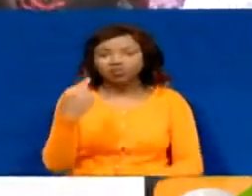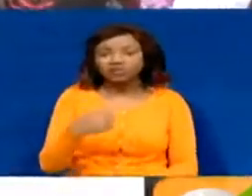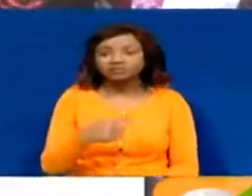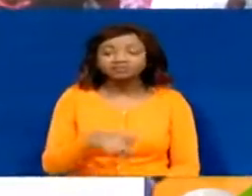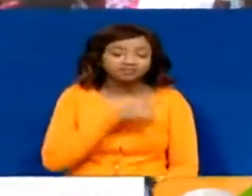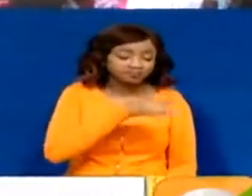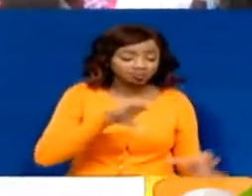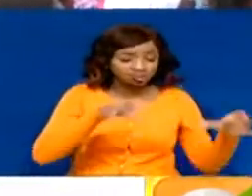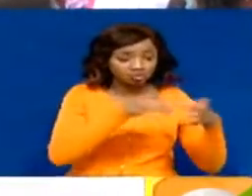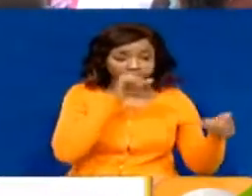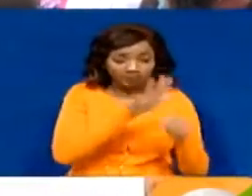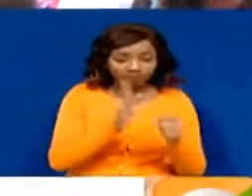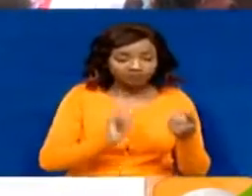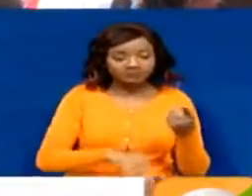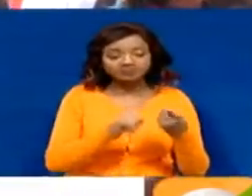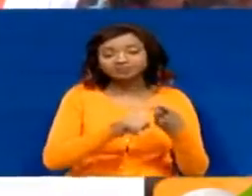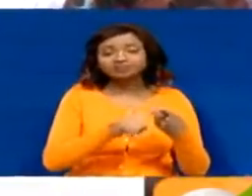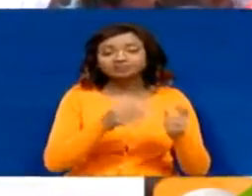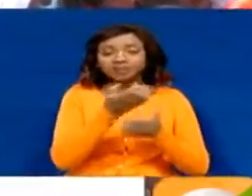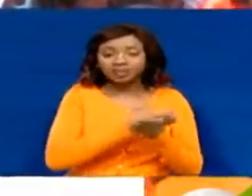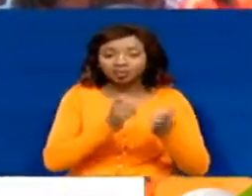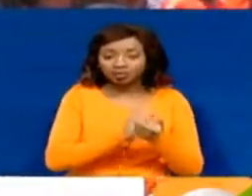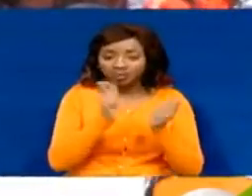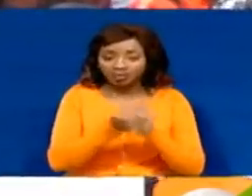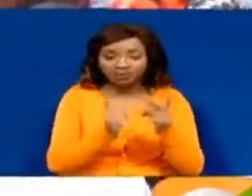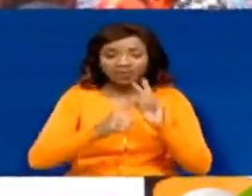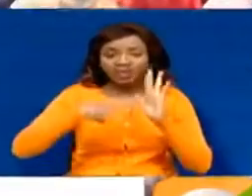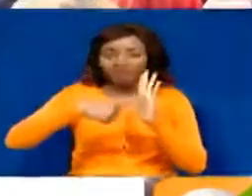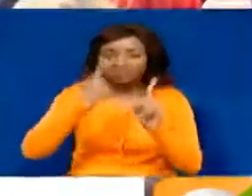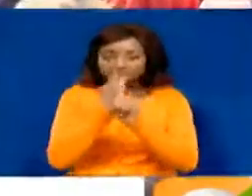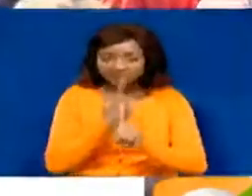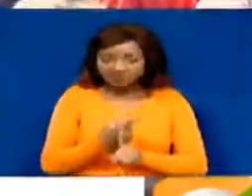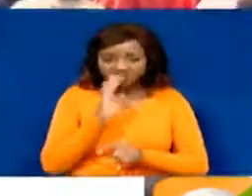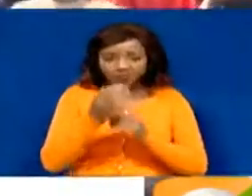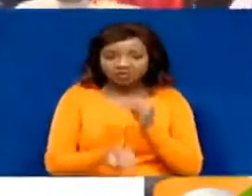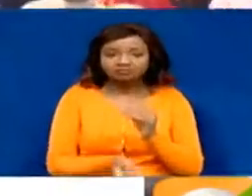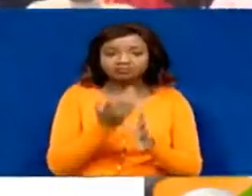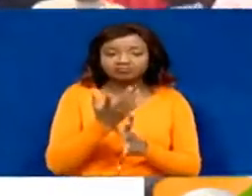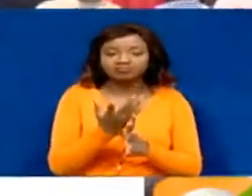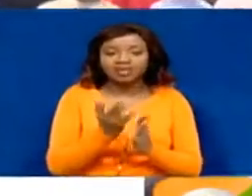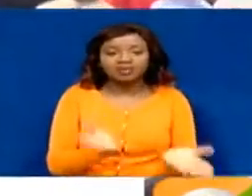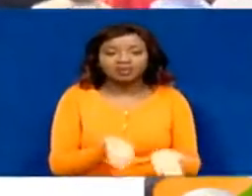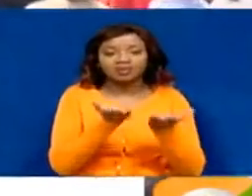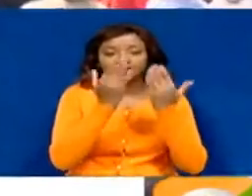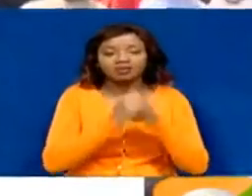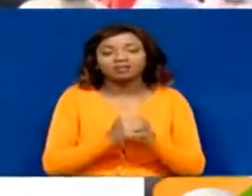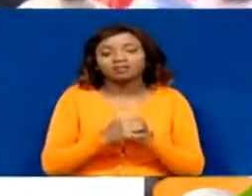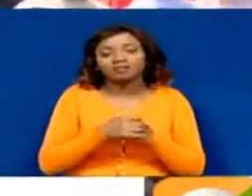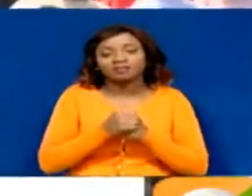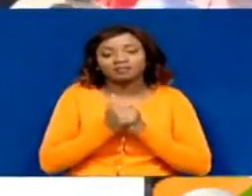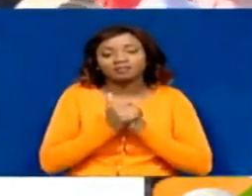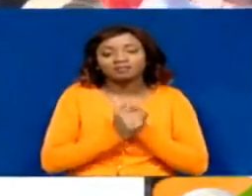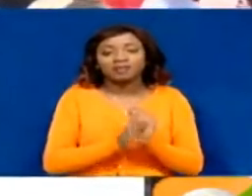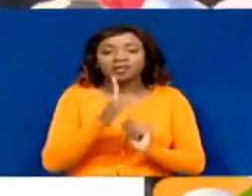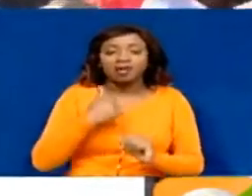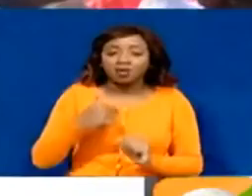Kwanza Brigade promised economic transformation and revival of industries that were the economic mainstay of Western Kenya. Tujaungana